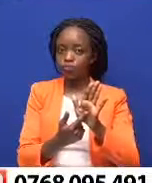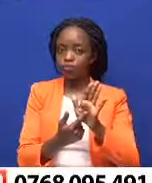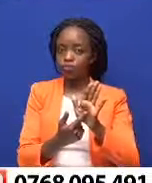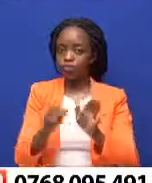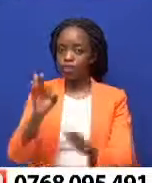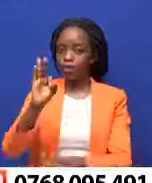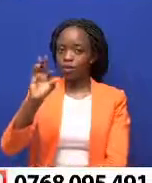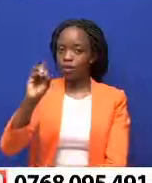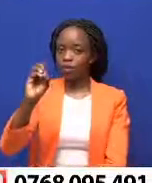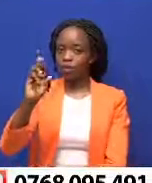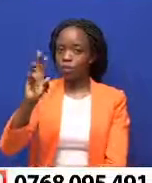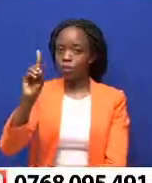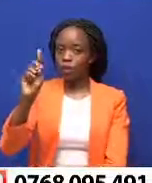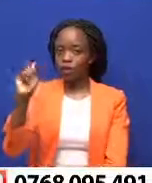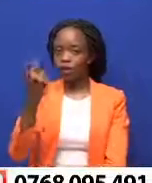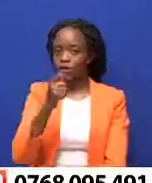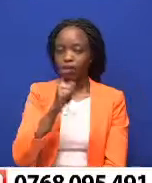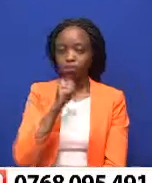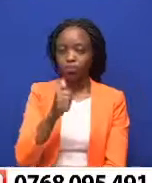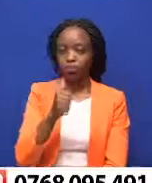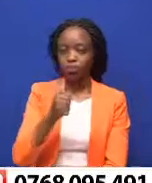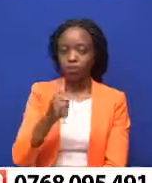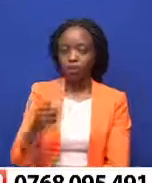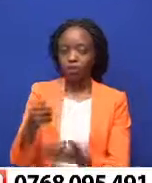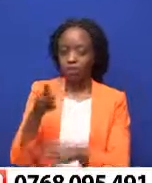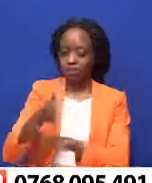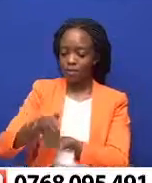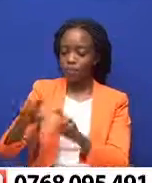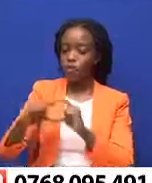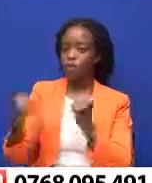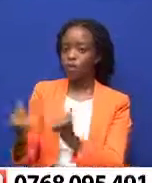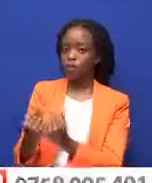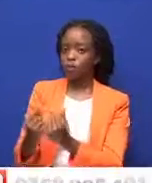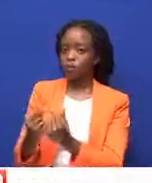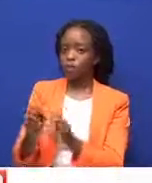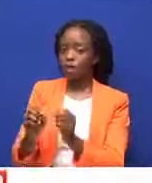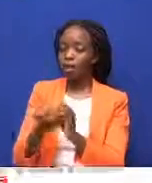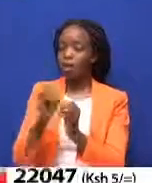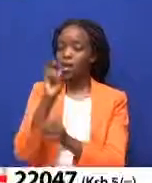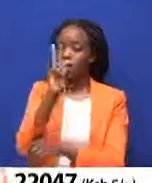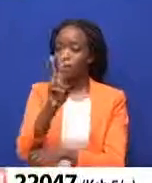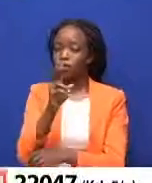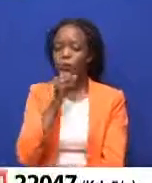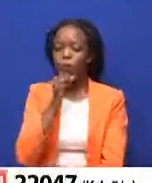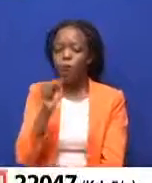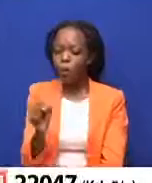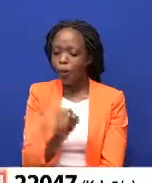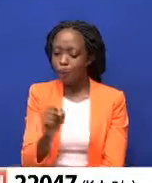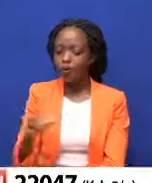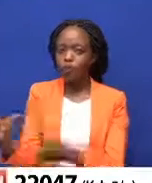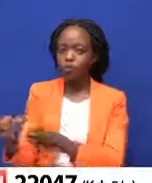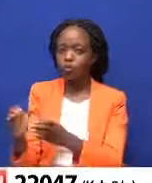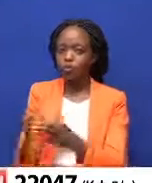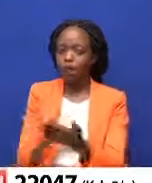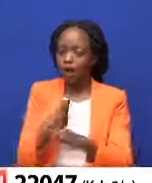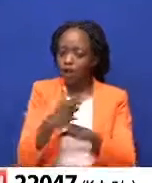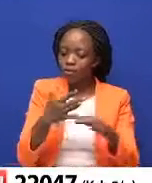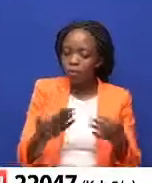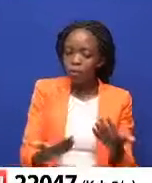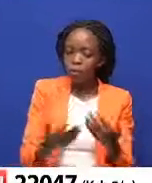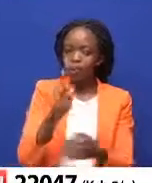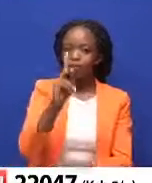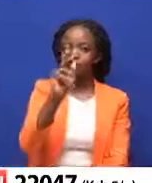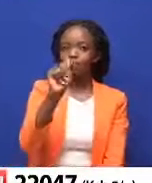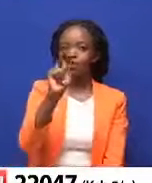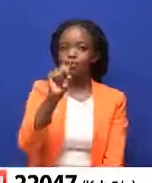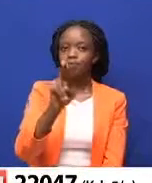Ford Kenya is not a kangaroo party. Ford Kenya is the second oldest party after KANU. So Ford